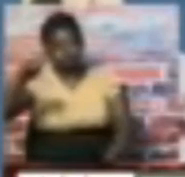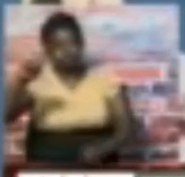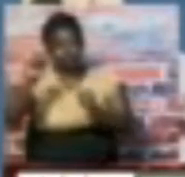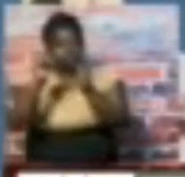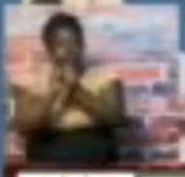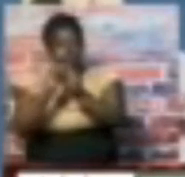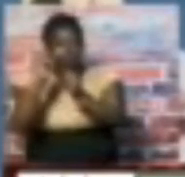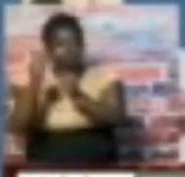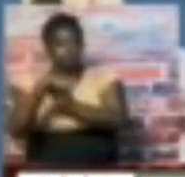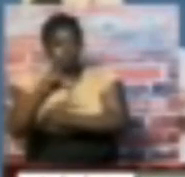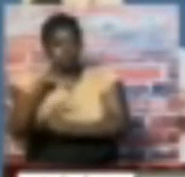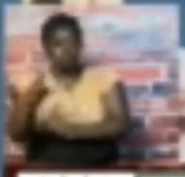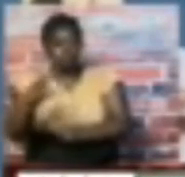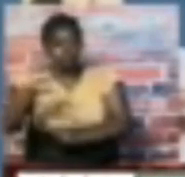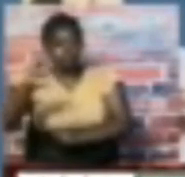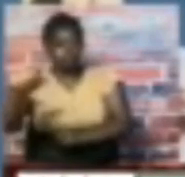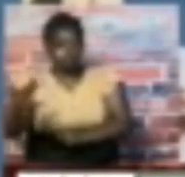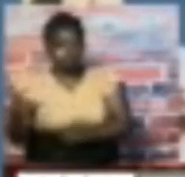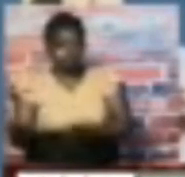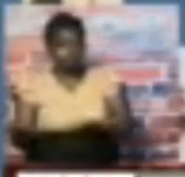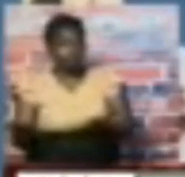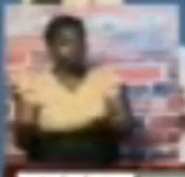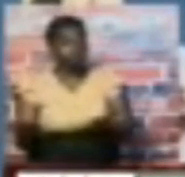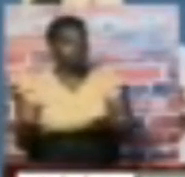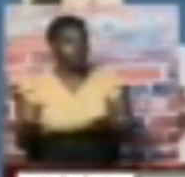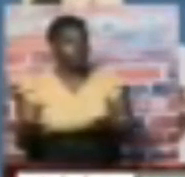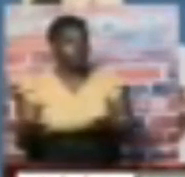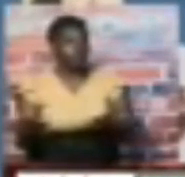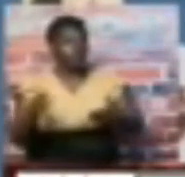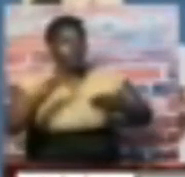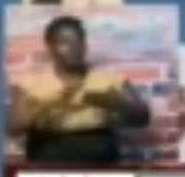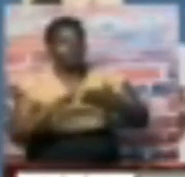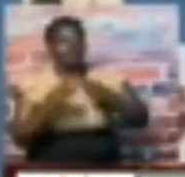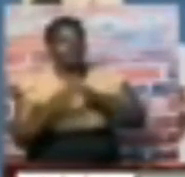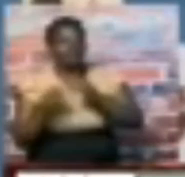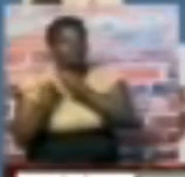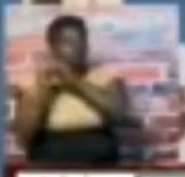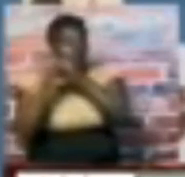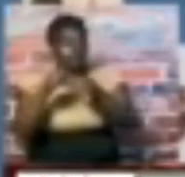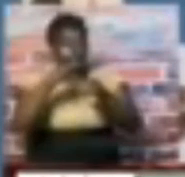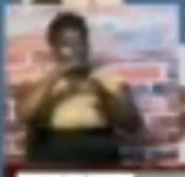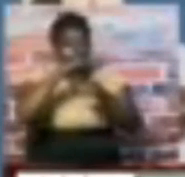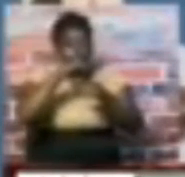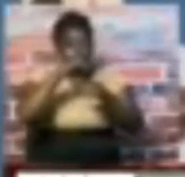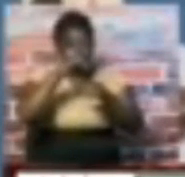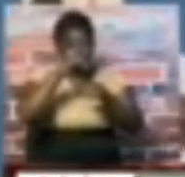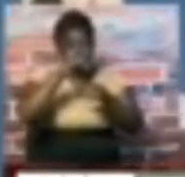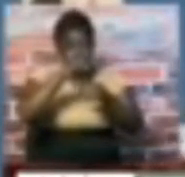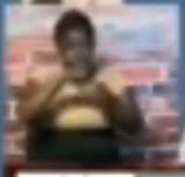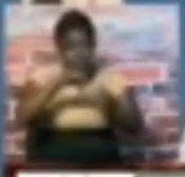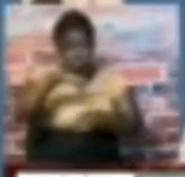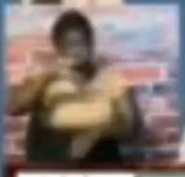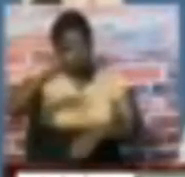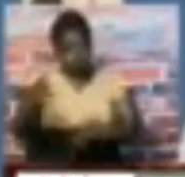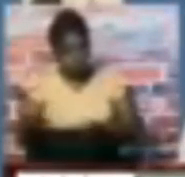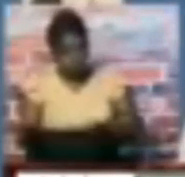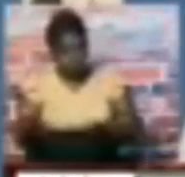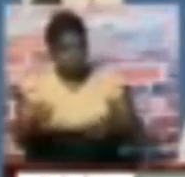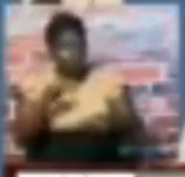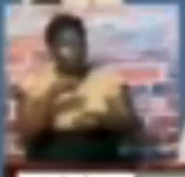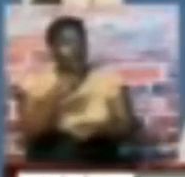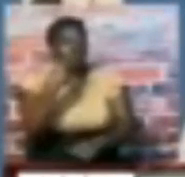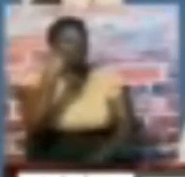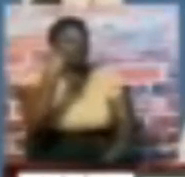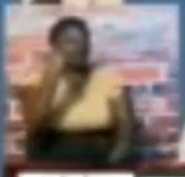29,000 liter water tanks, and installation in partnership with National Water and Sewerage Corporation, worth 100 million